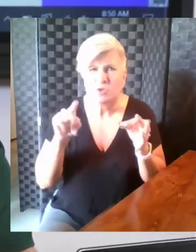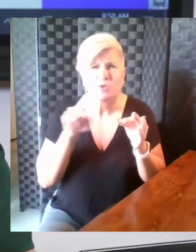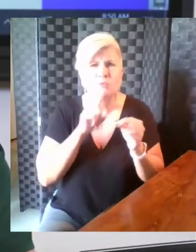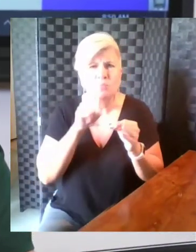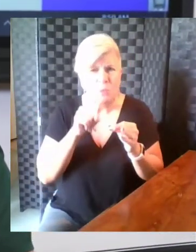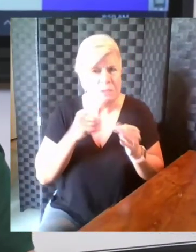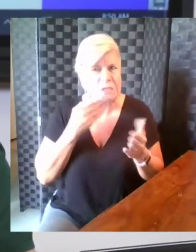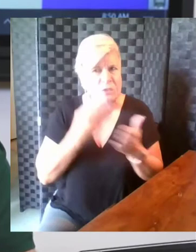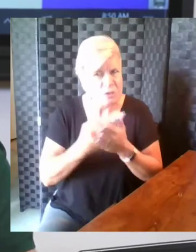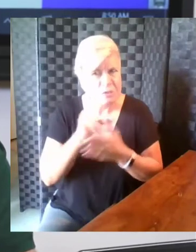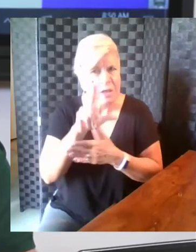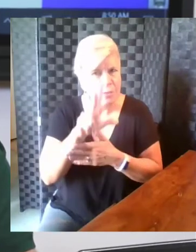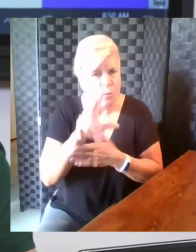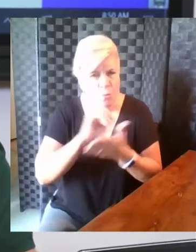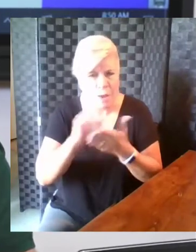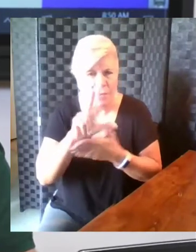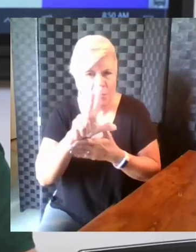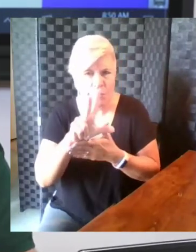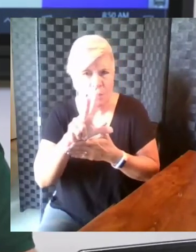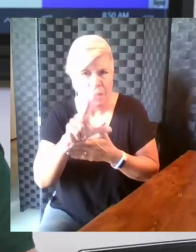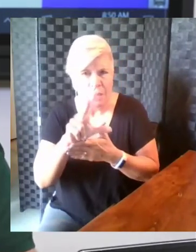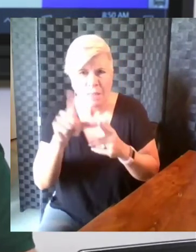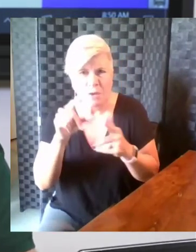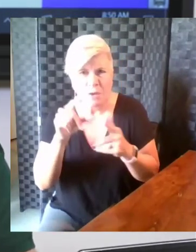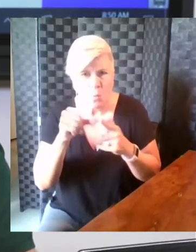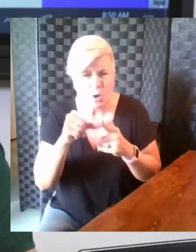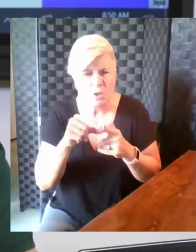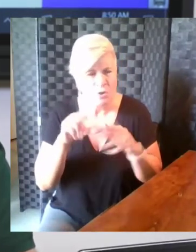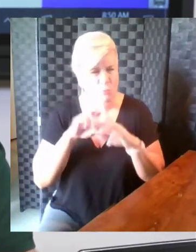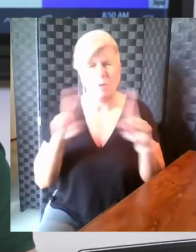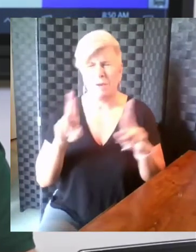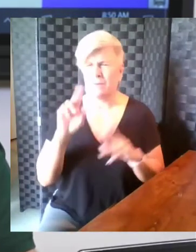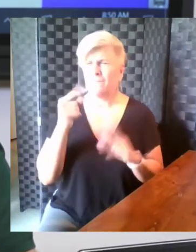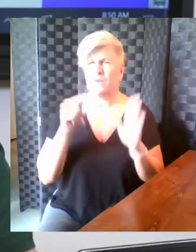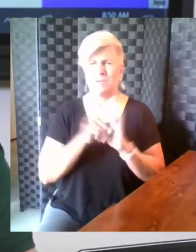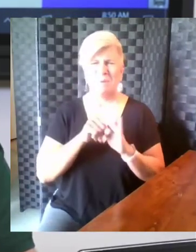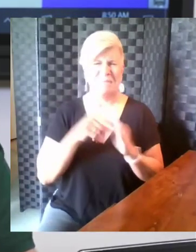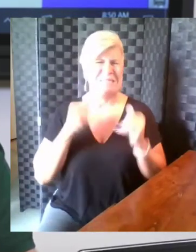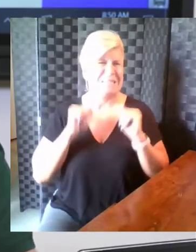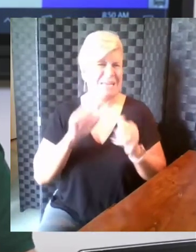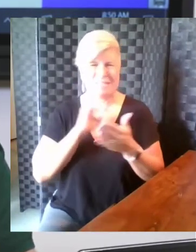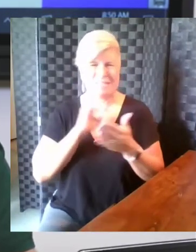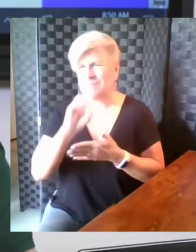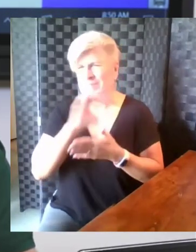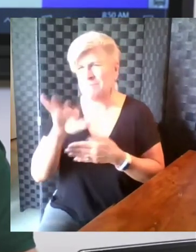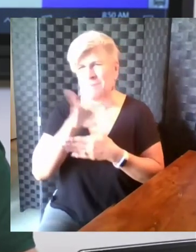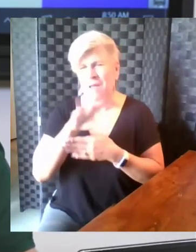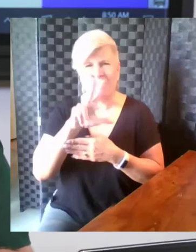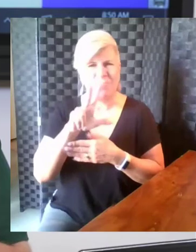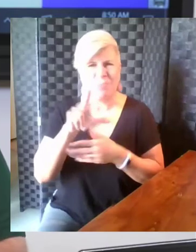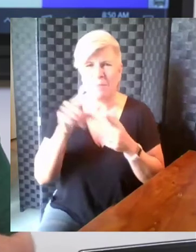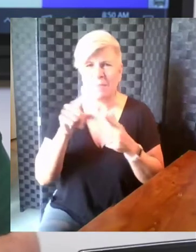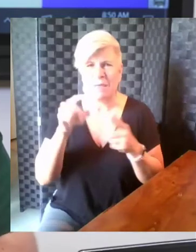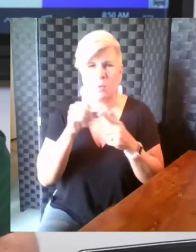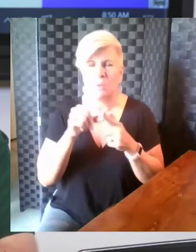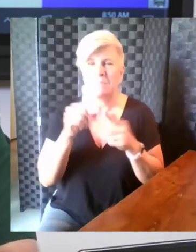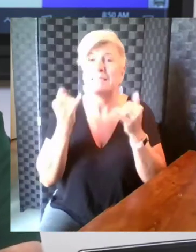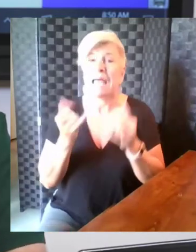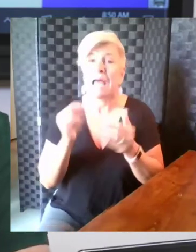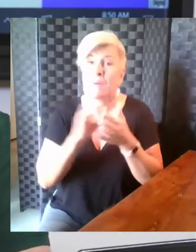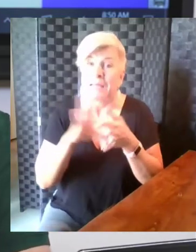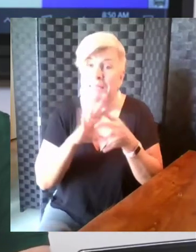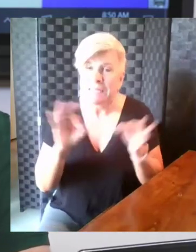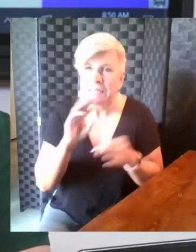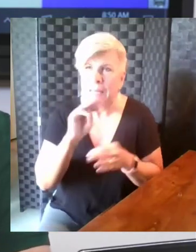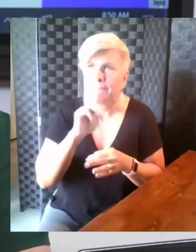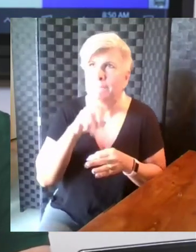is good at these three-letter words and you know you're ready for first grade, you're thinking, oh, Mr. Minty, I can sound out three-letter words. Let's write with them.